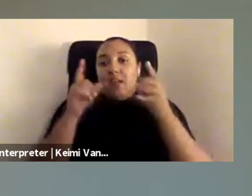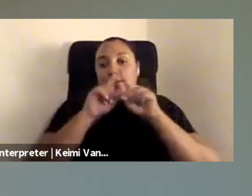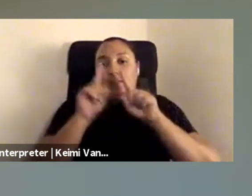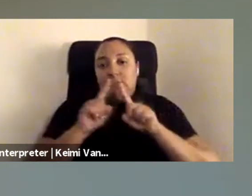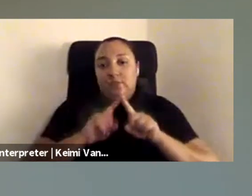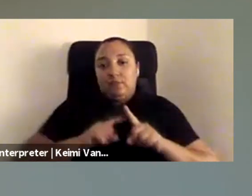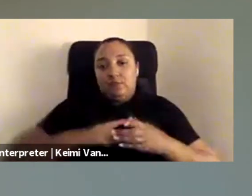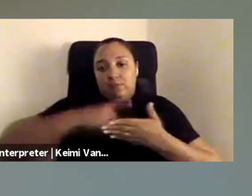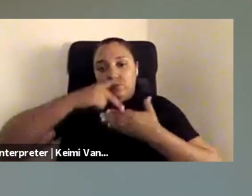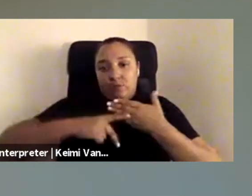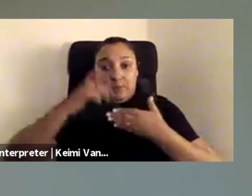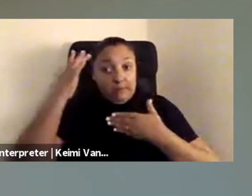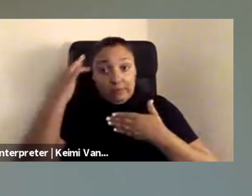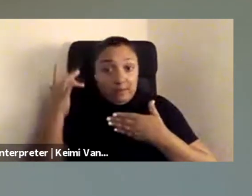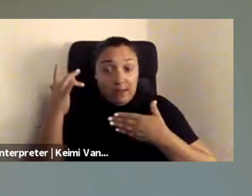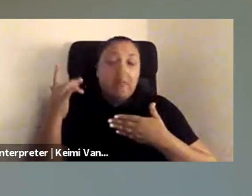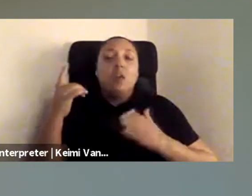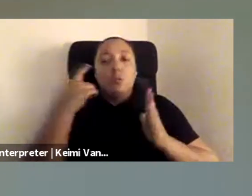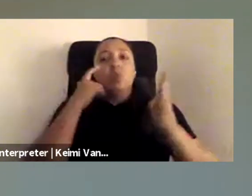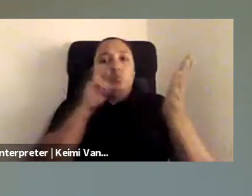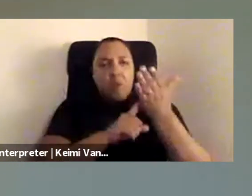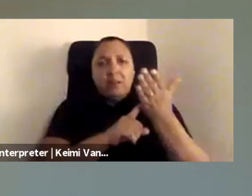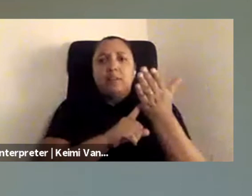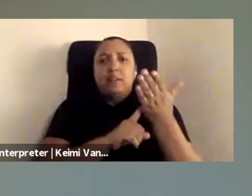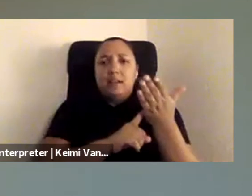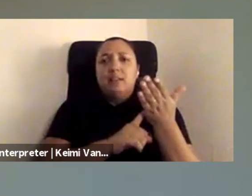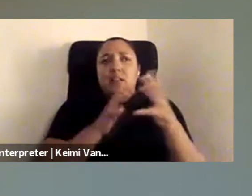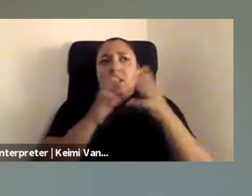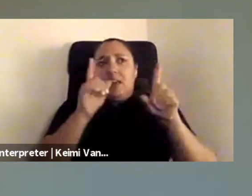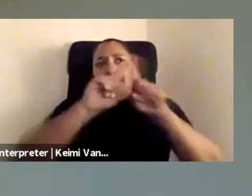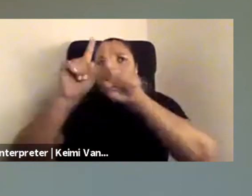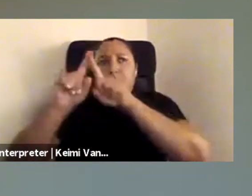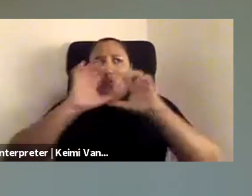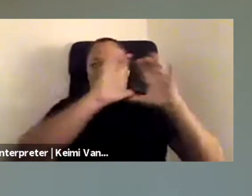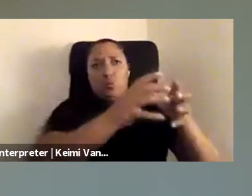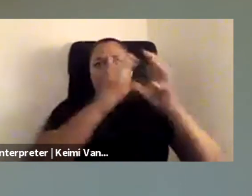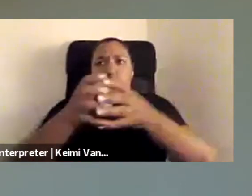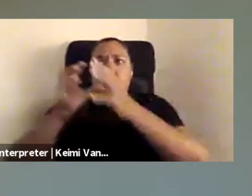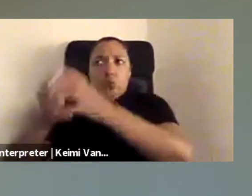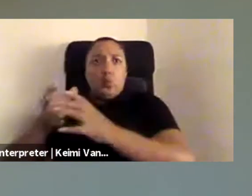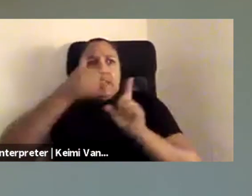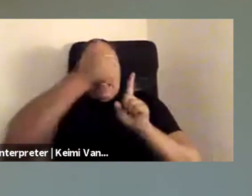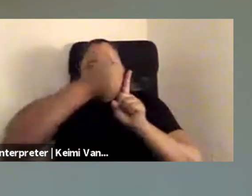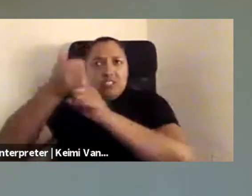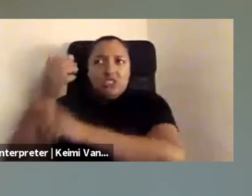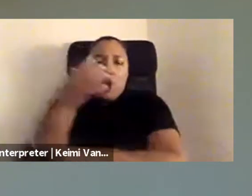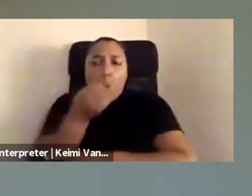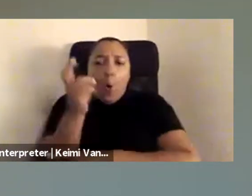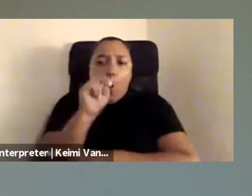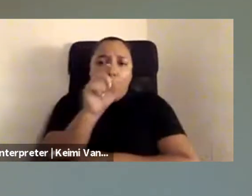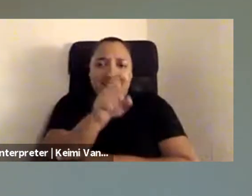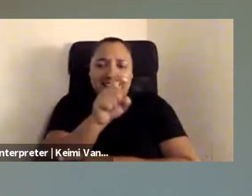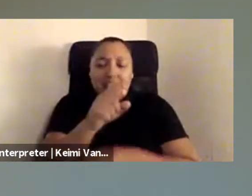we recognize that there's a lot of different populations that have different needs, right? So we have a program